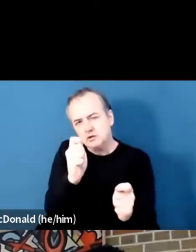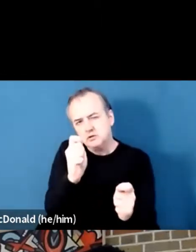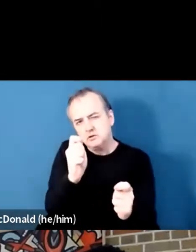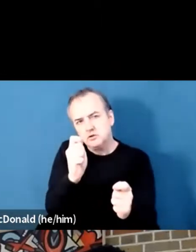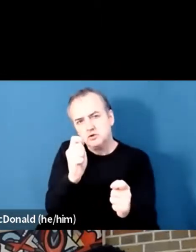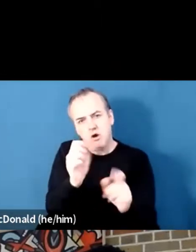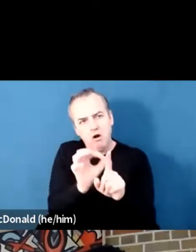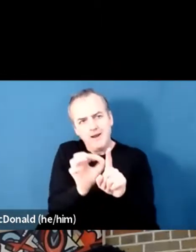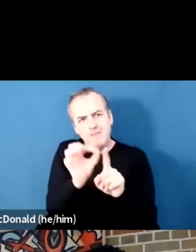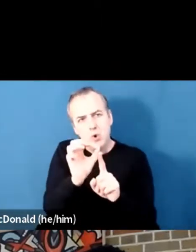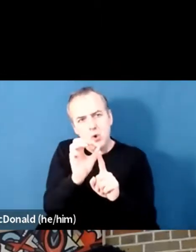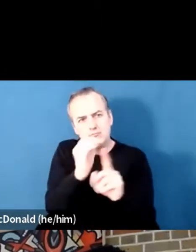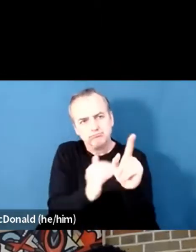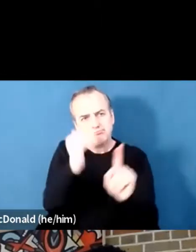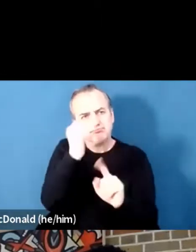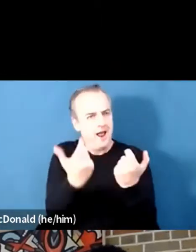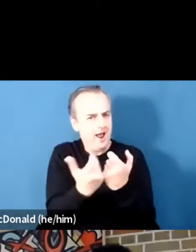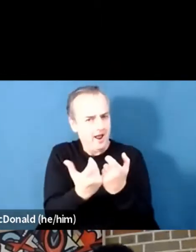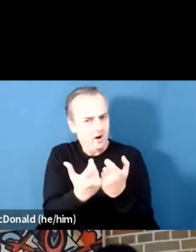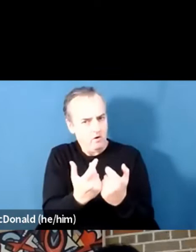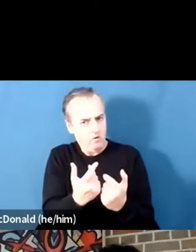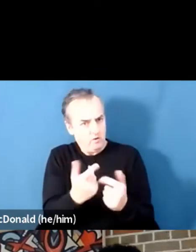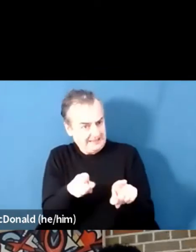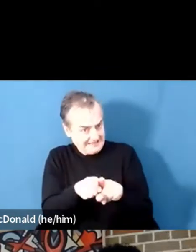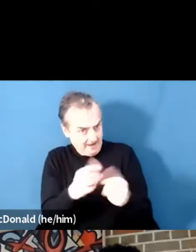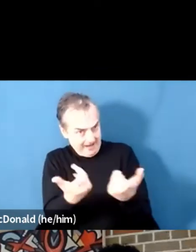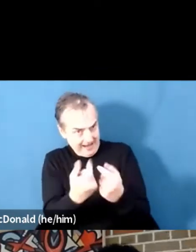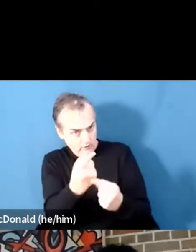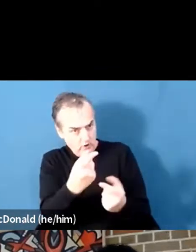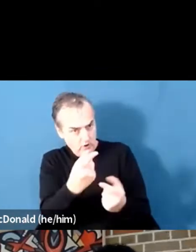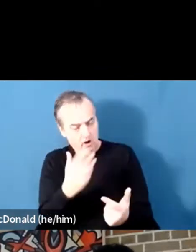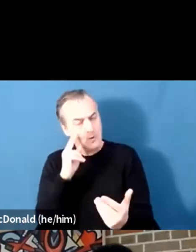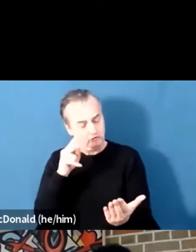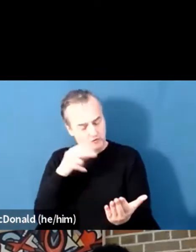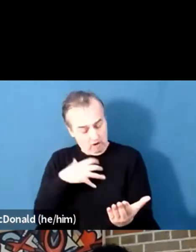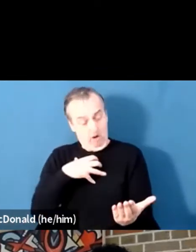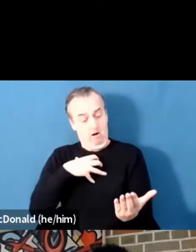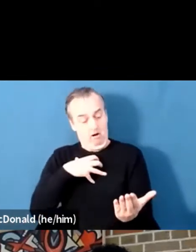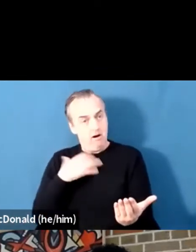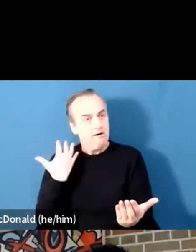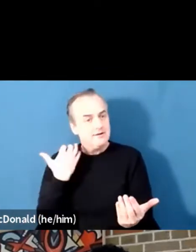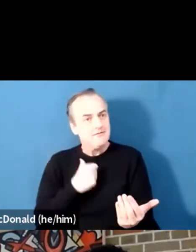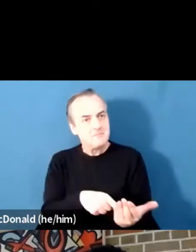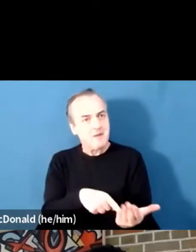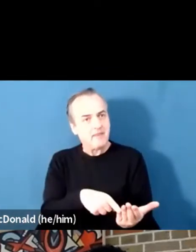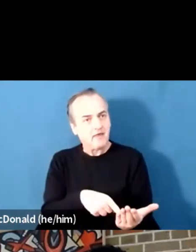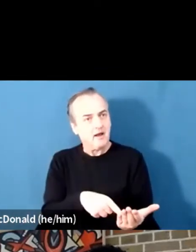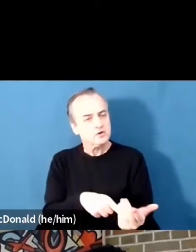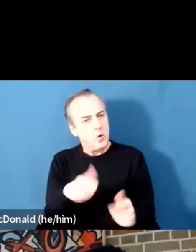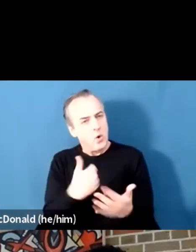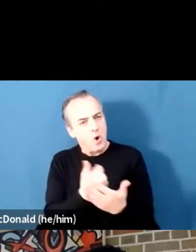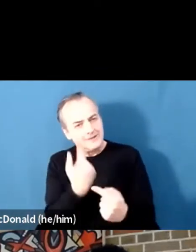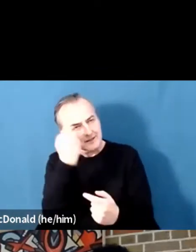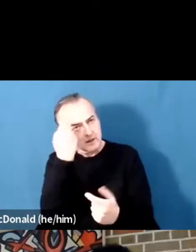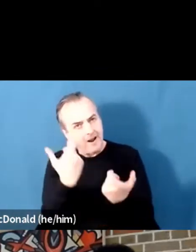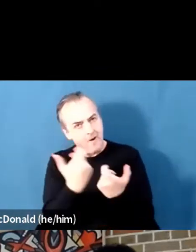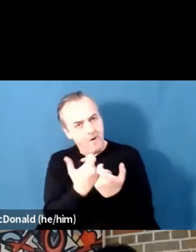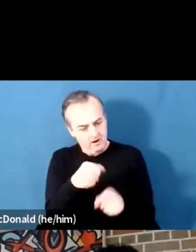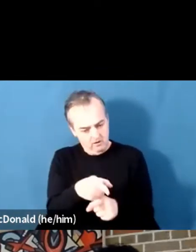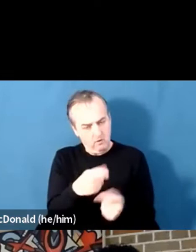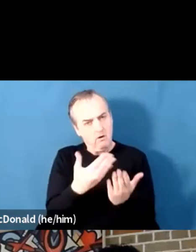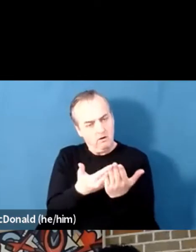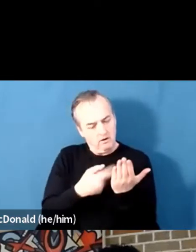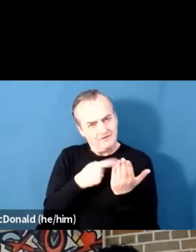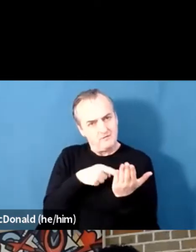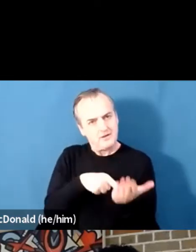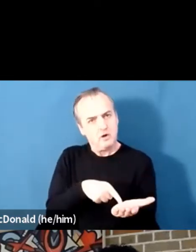like to a different angle? How are you gonna, as Hannah said, how are you gonna surprise us? So it's always just elevating the